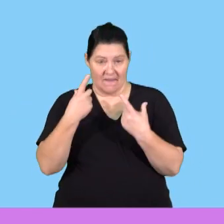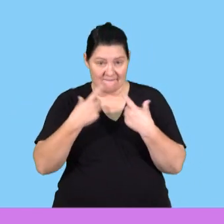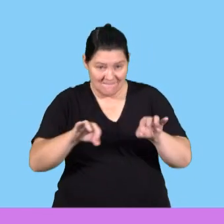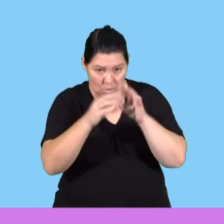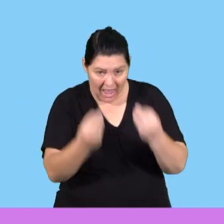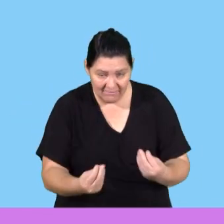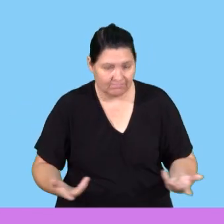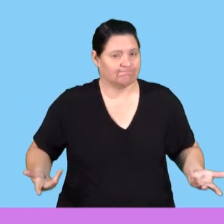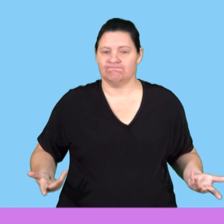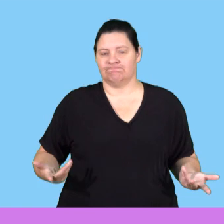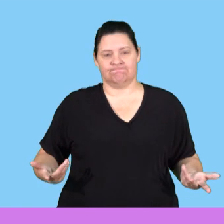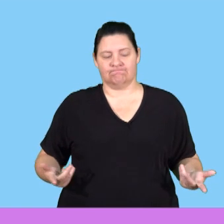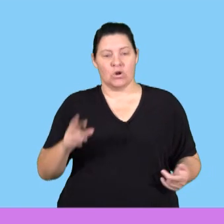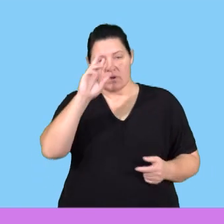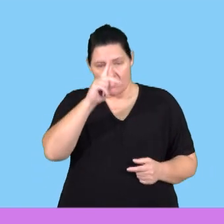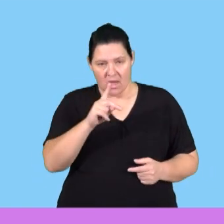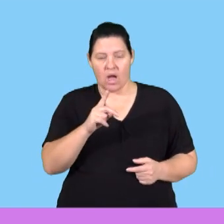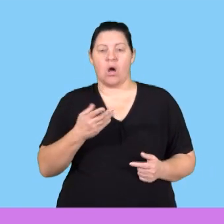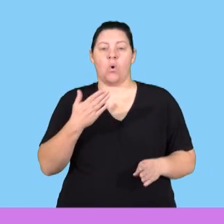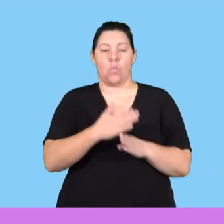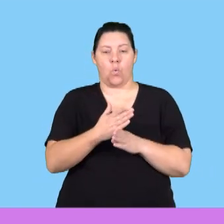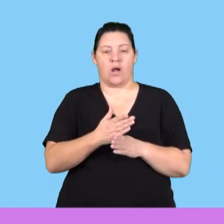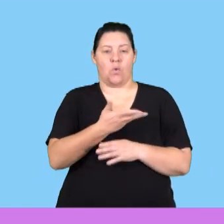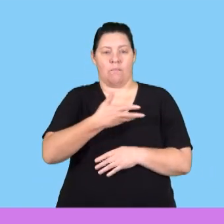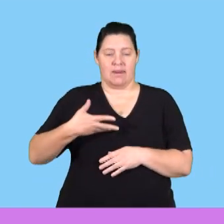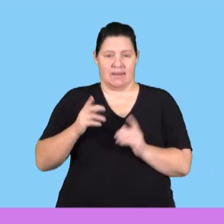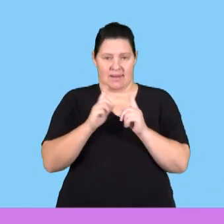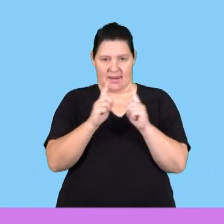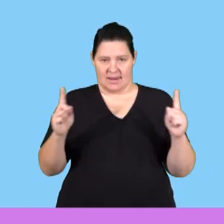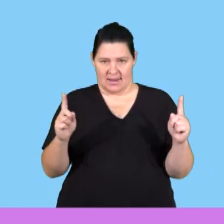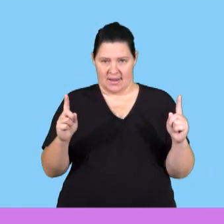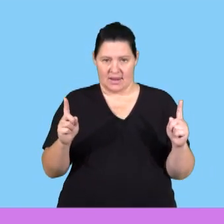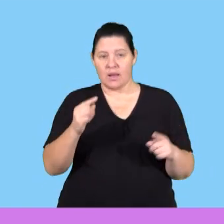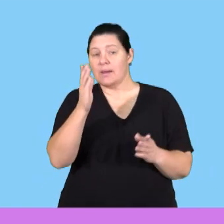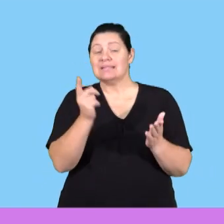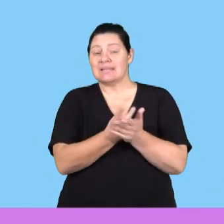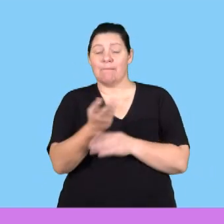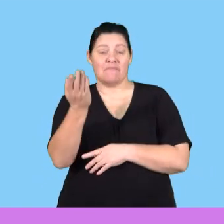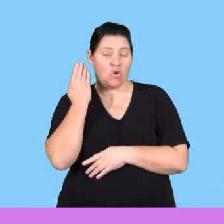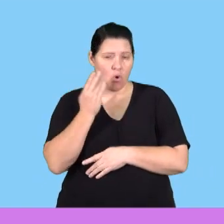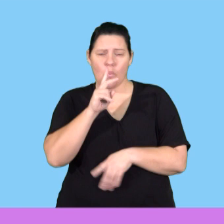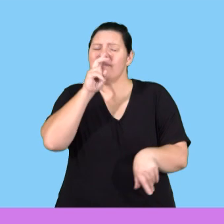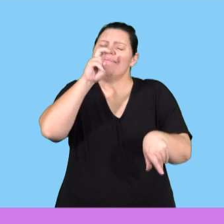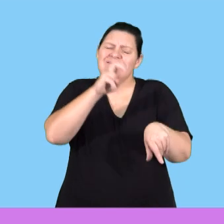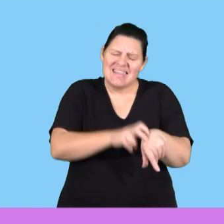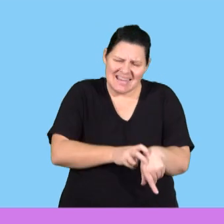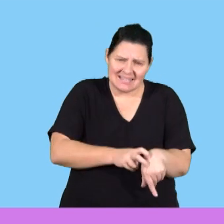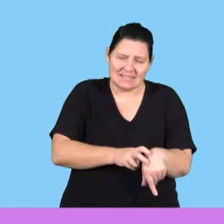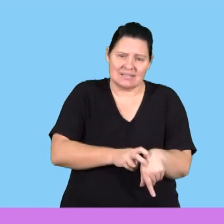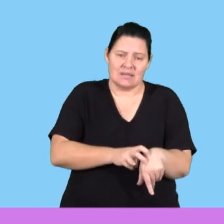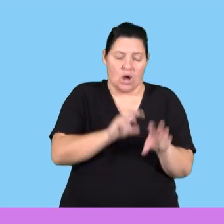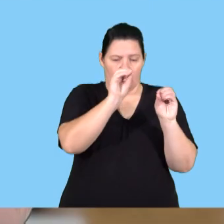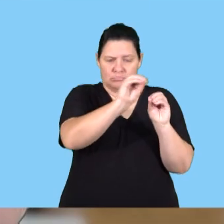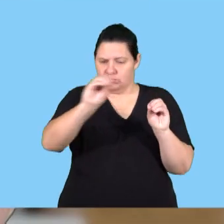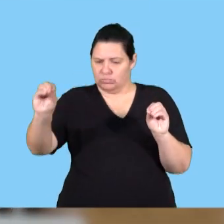We don't have that values as yet. Remember, we are working with the females, and as I've indicated before, we have to make